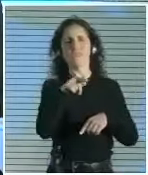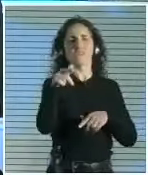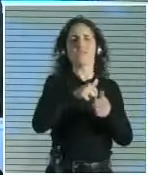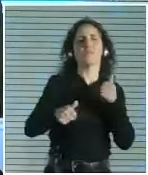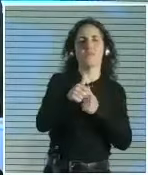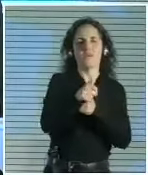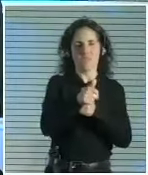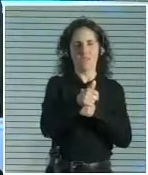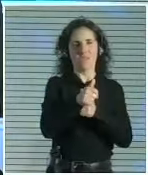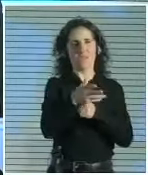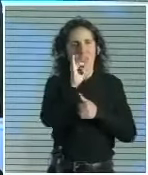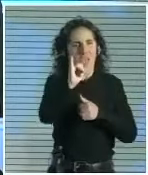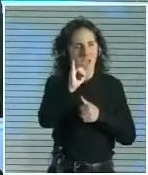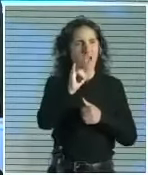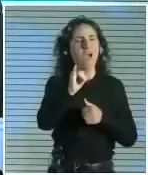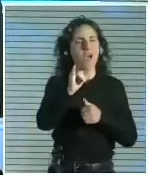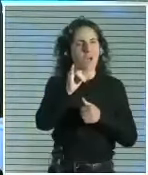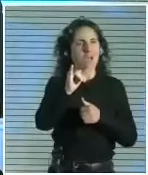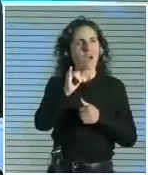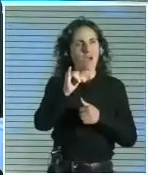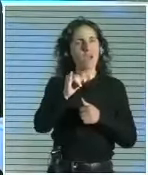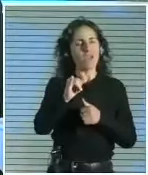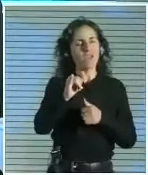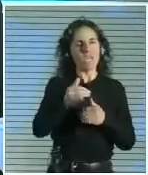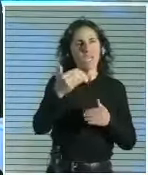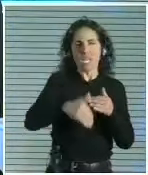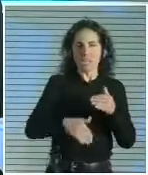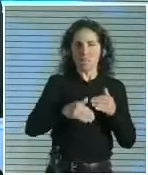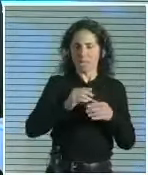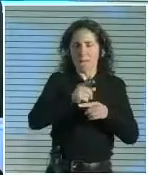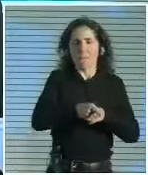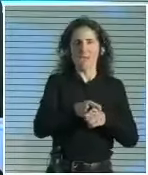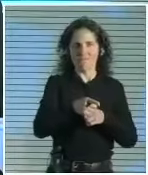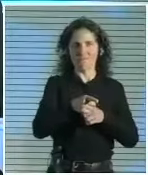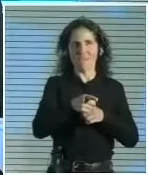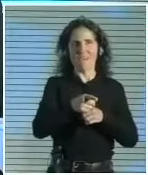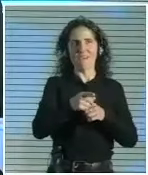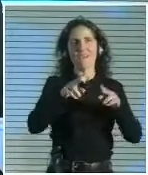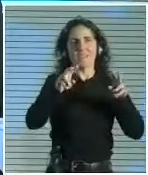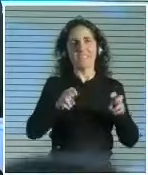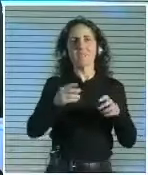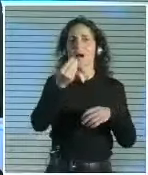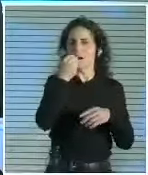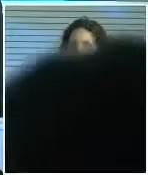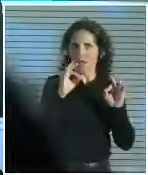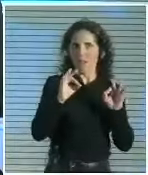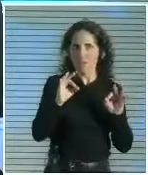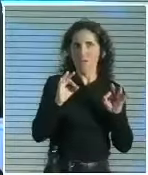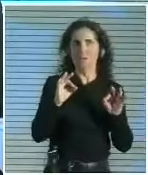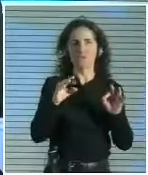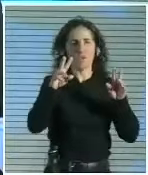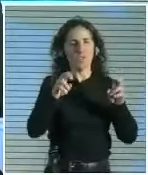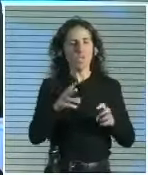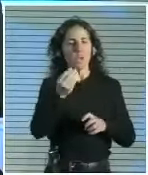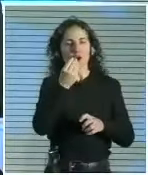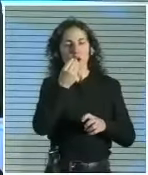around wasting food, sending organic waste to landfill, avoiding donation of surplus food and things